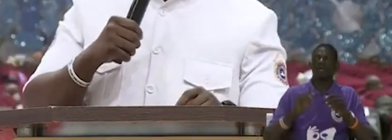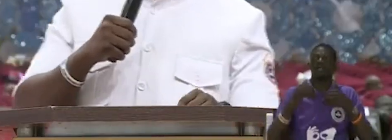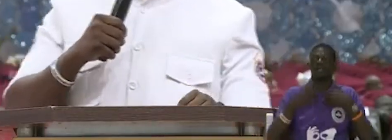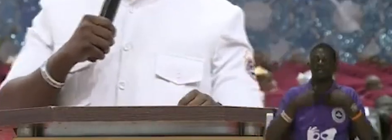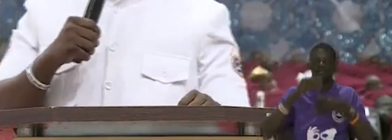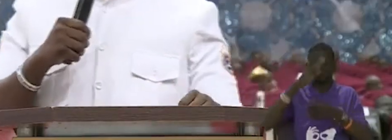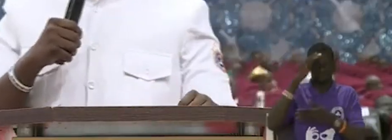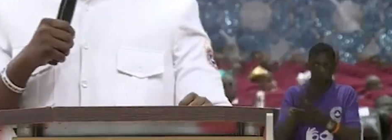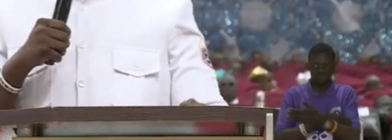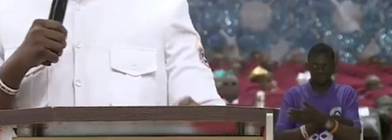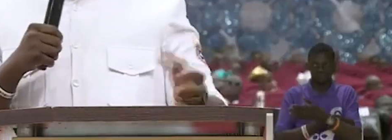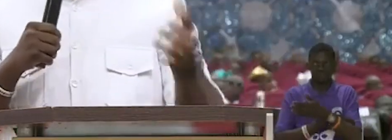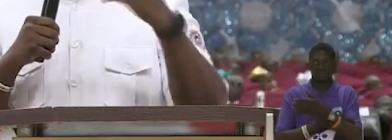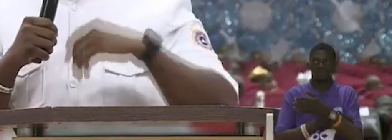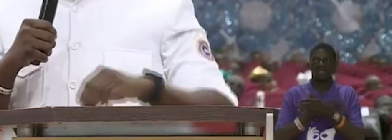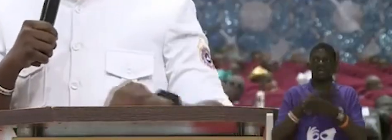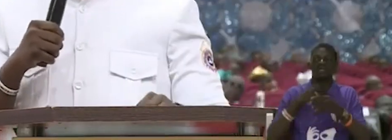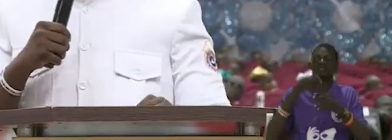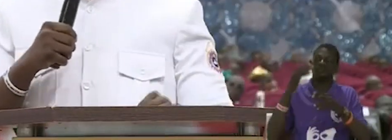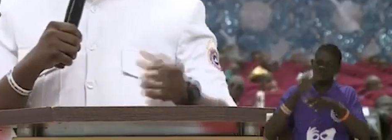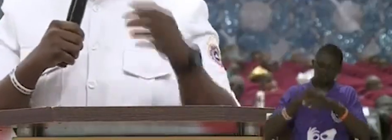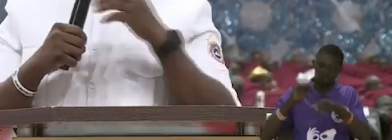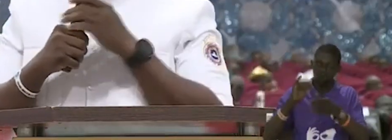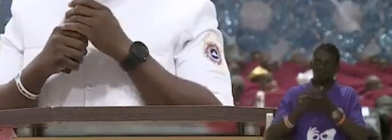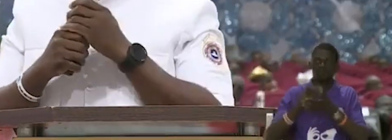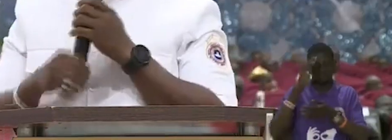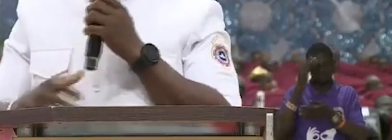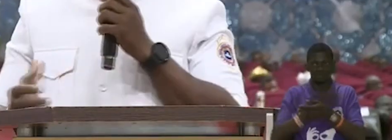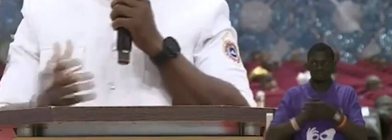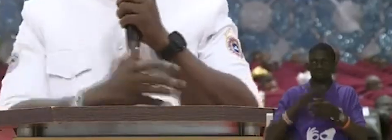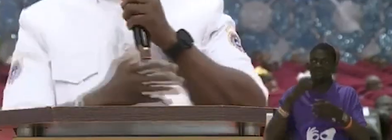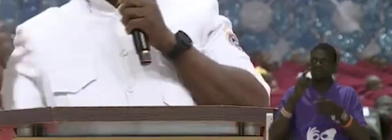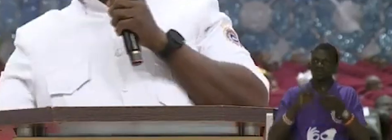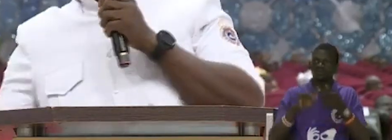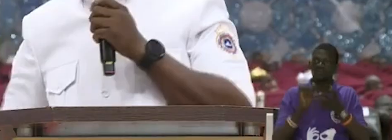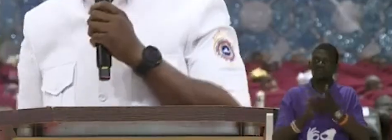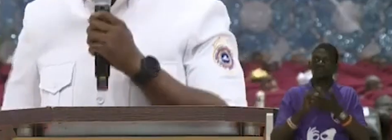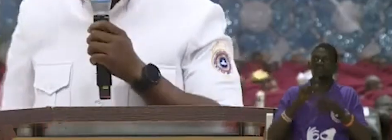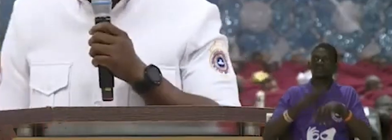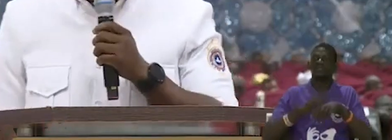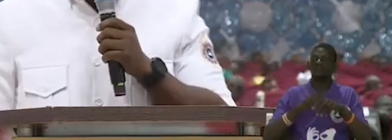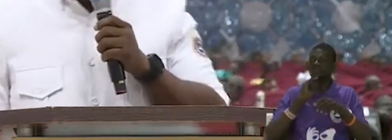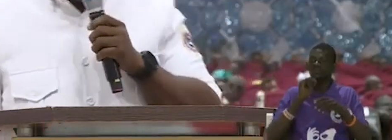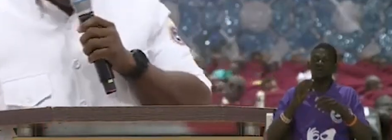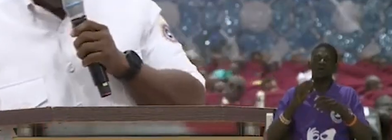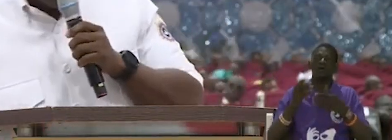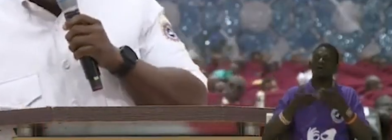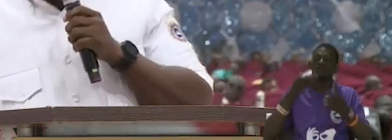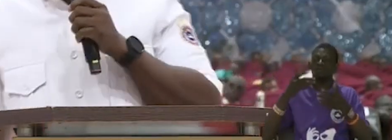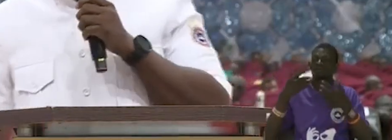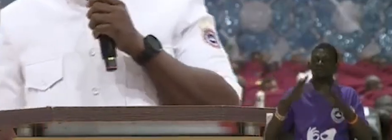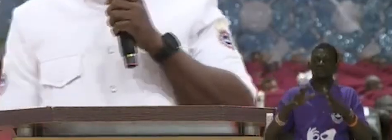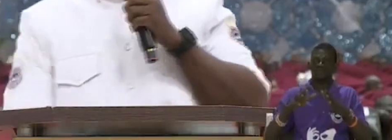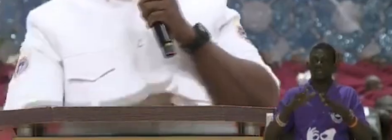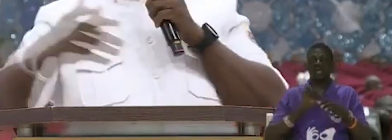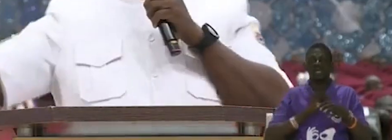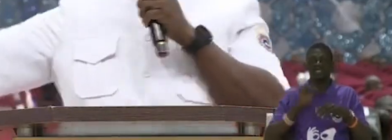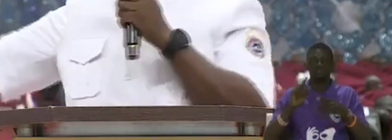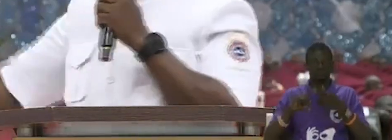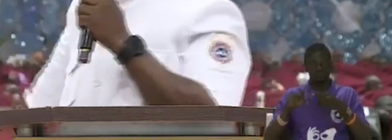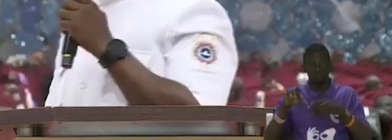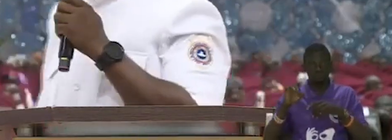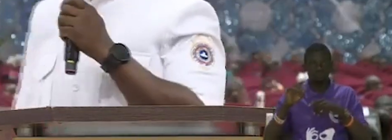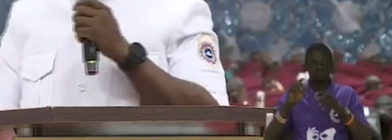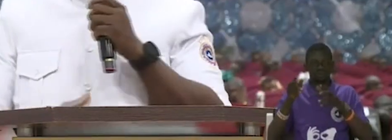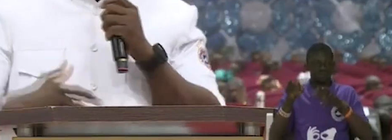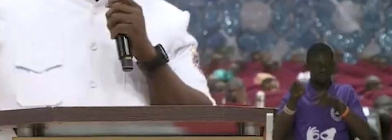son. And he called that son and mentioned to the son, he says, my time is almost out. I need you to look at my